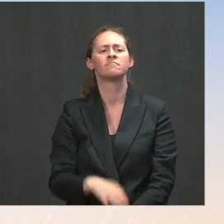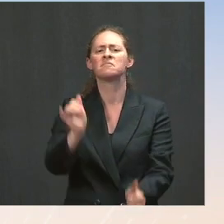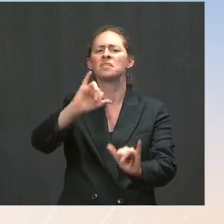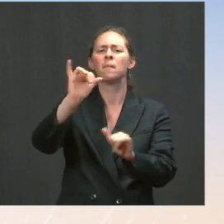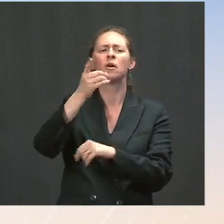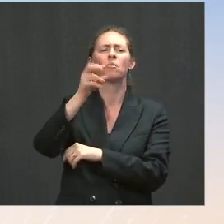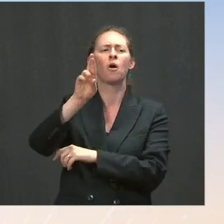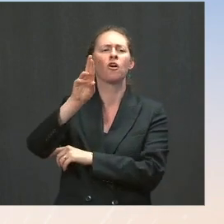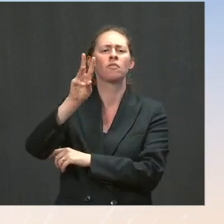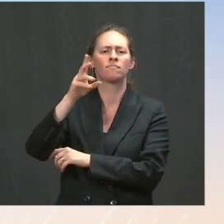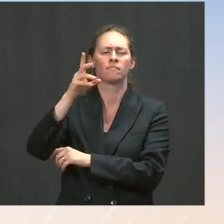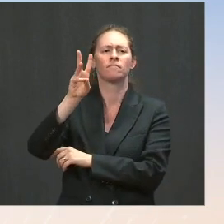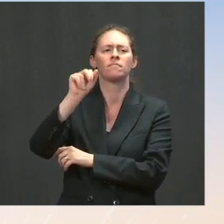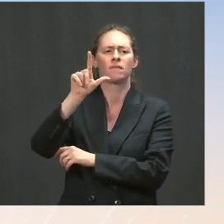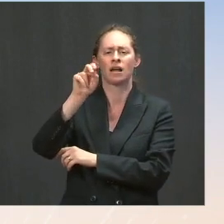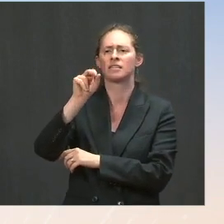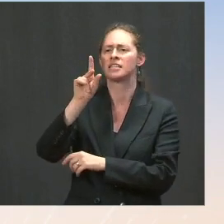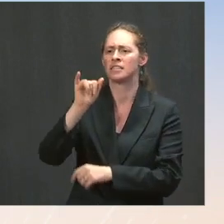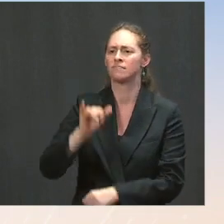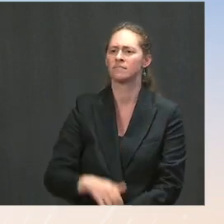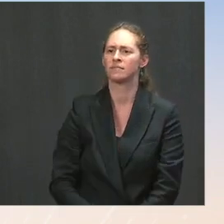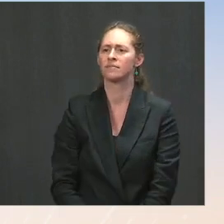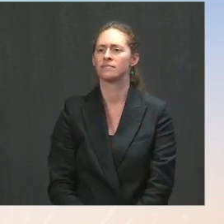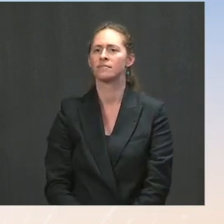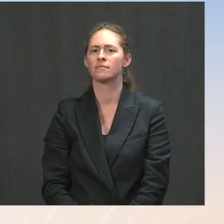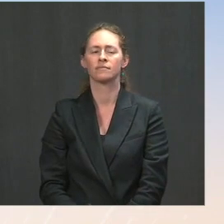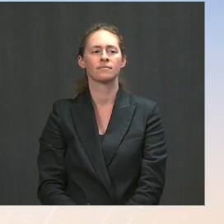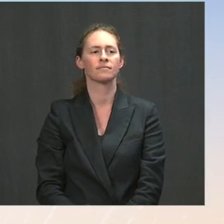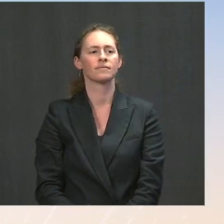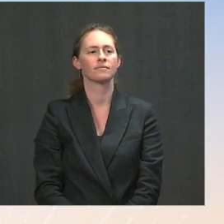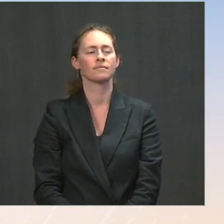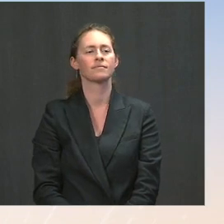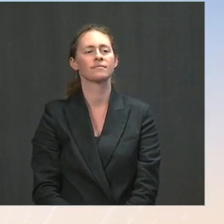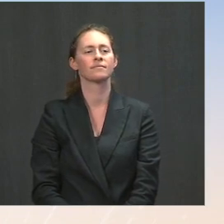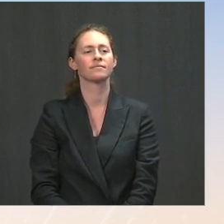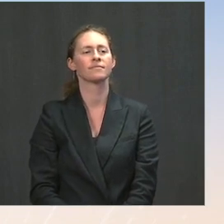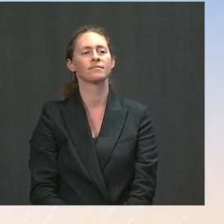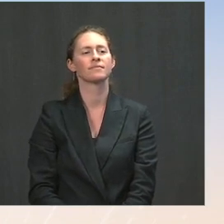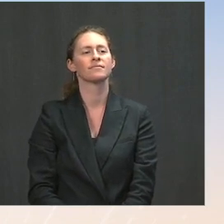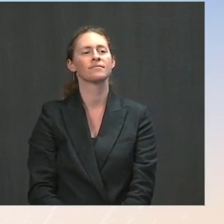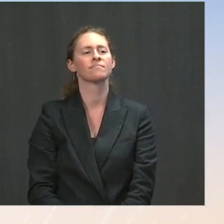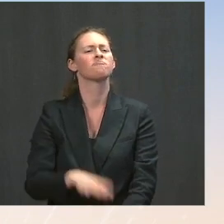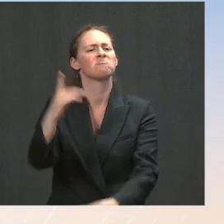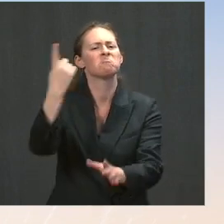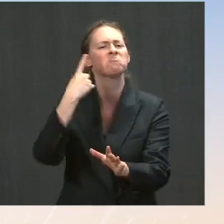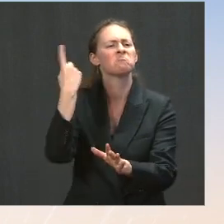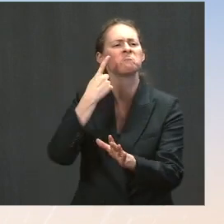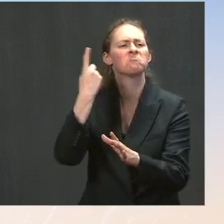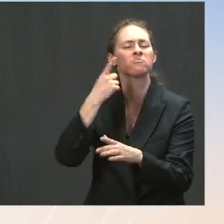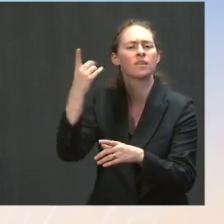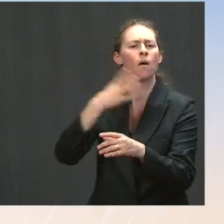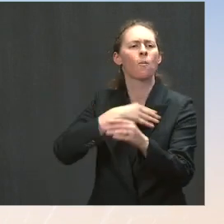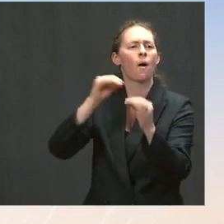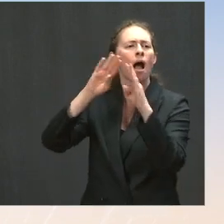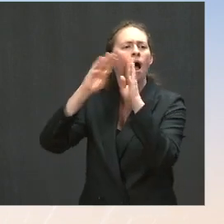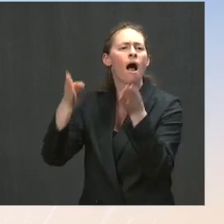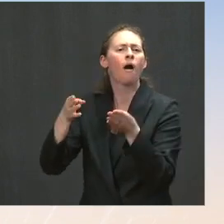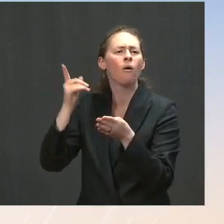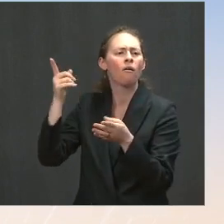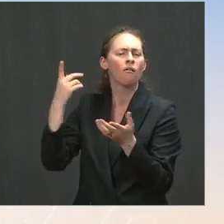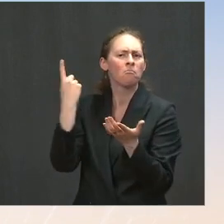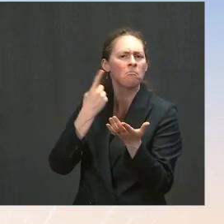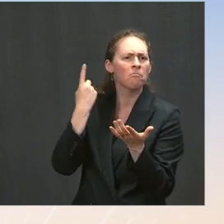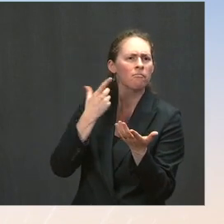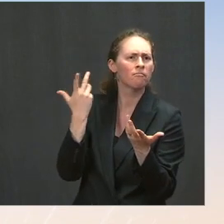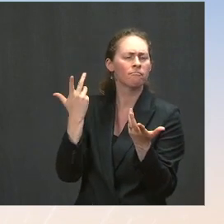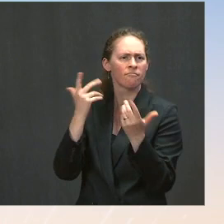topic, what is the White House doing to specifically win over support from Democrats on the nomination of David Chipman to lead the ATF?